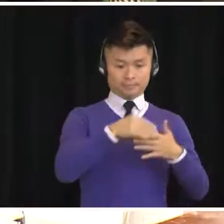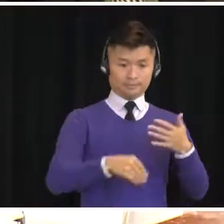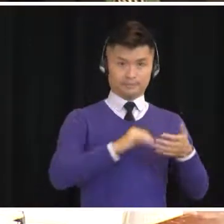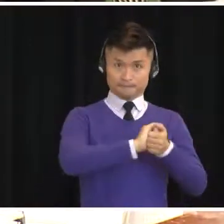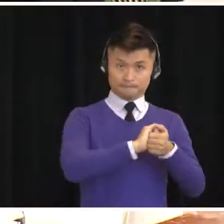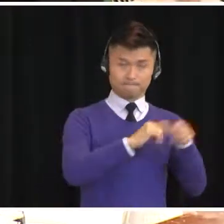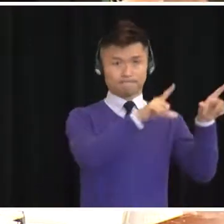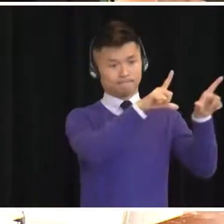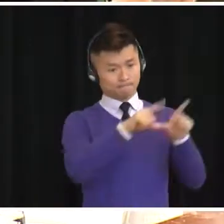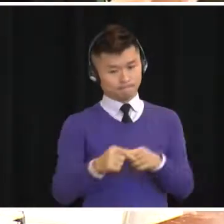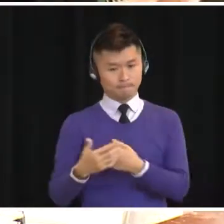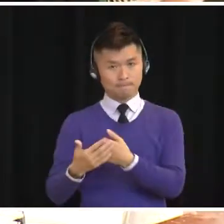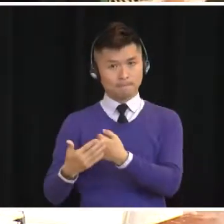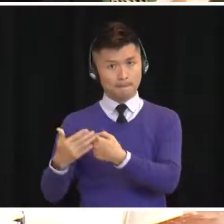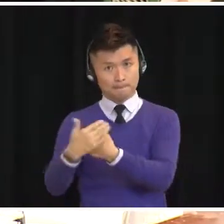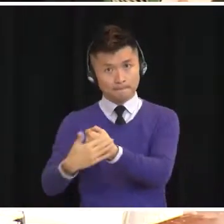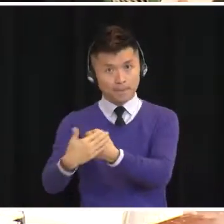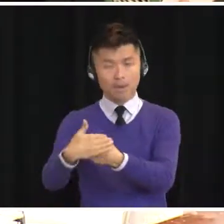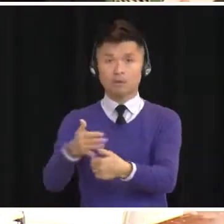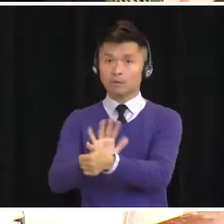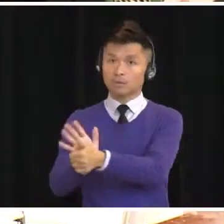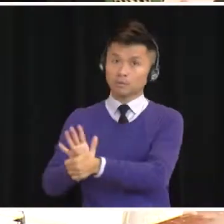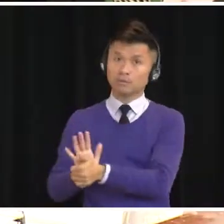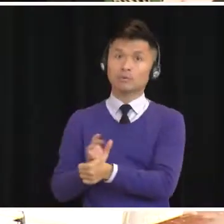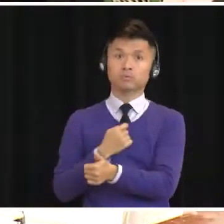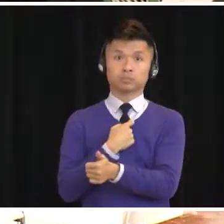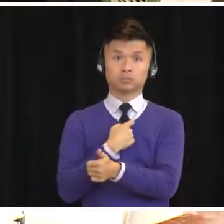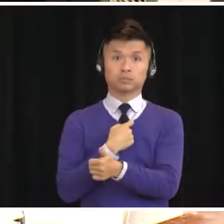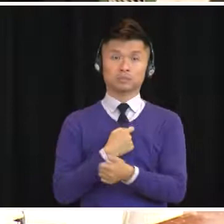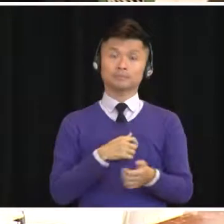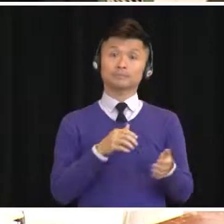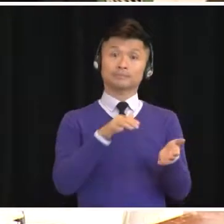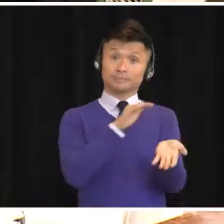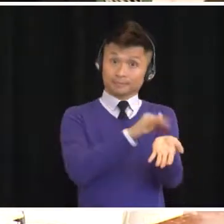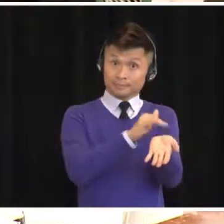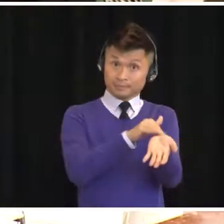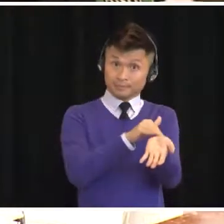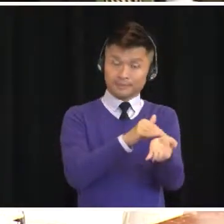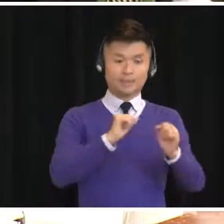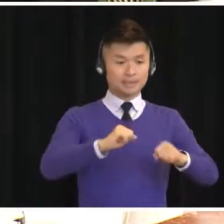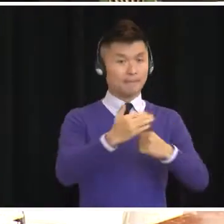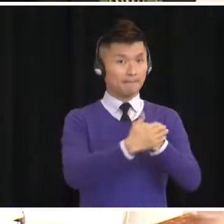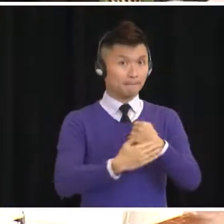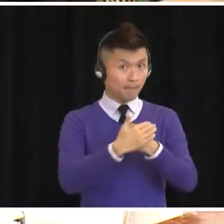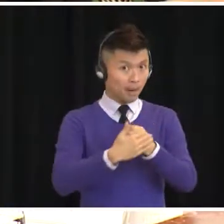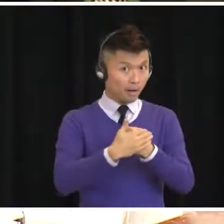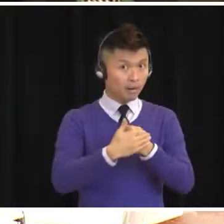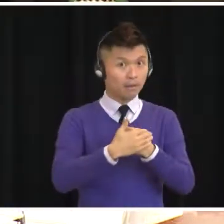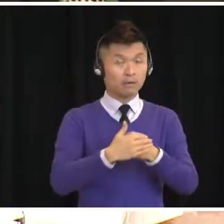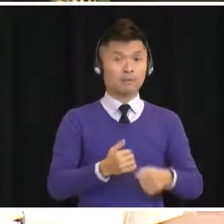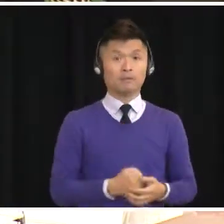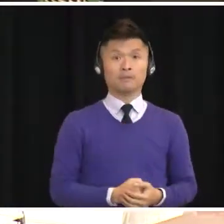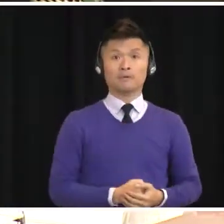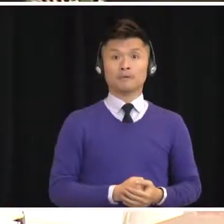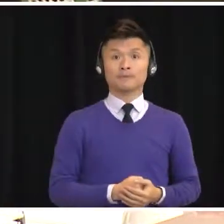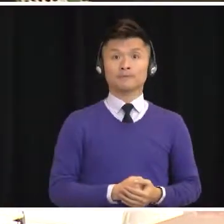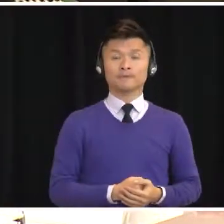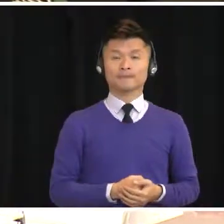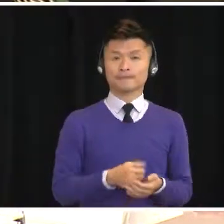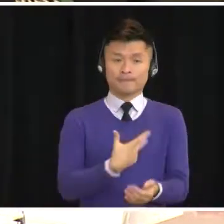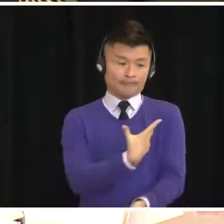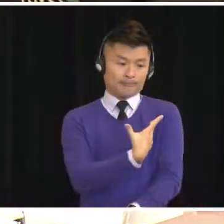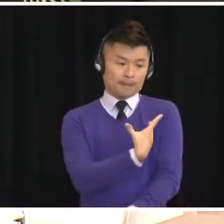Relevant laws should be used to provide services and benefits for stateless children when it comes